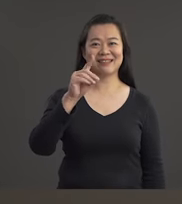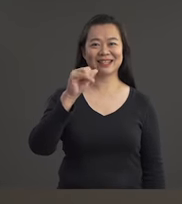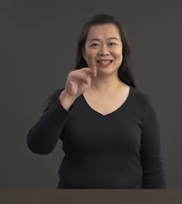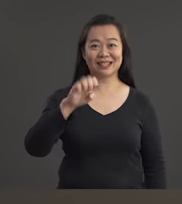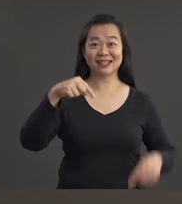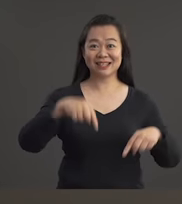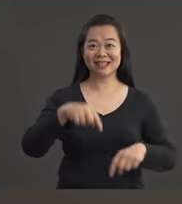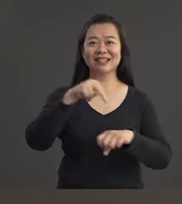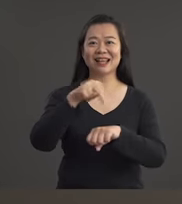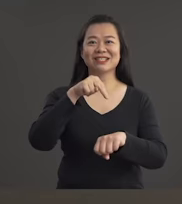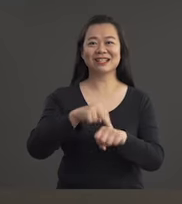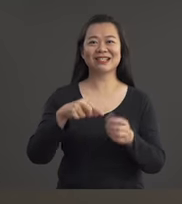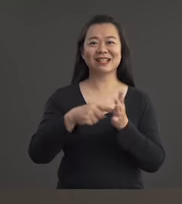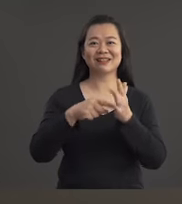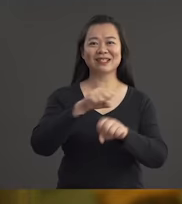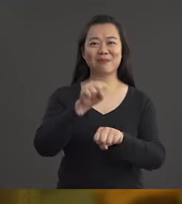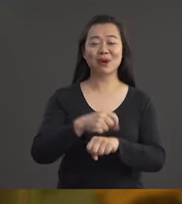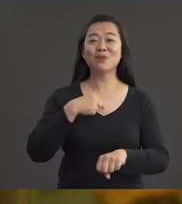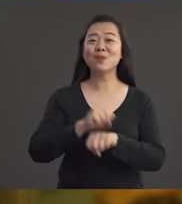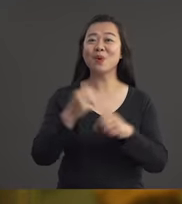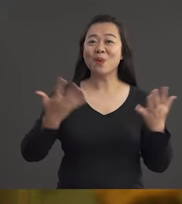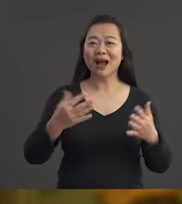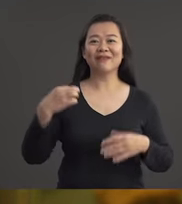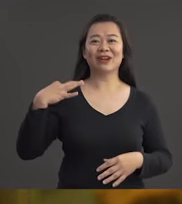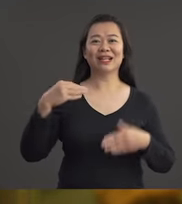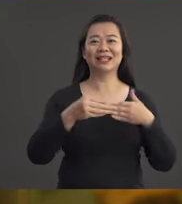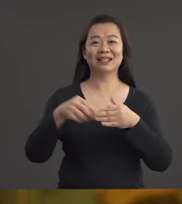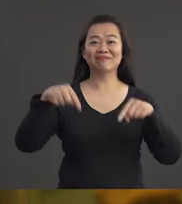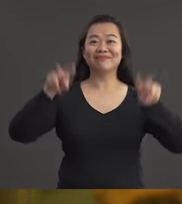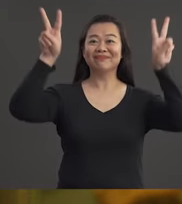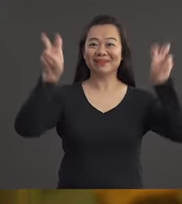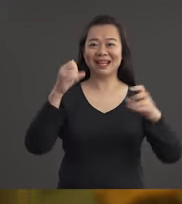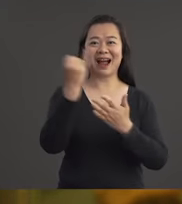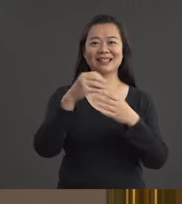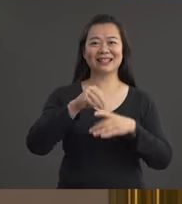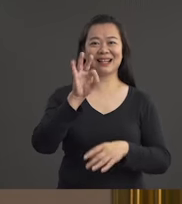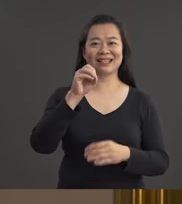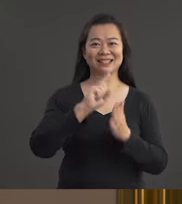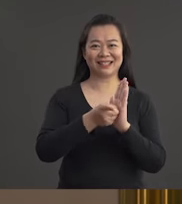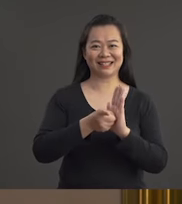docent here at the National Gallery, Singapore. And this is Art in 90 Seconds.